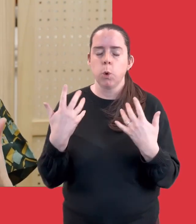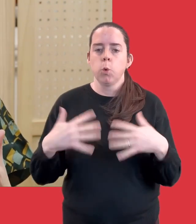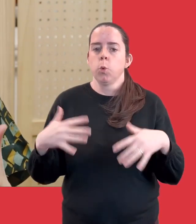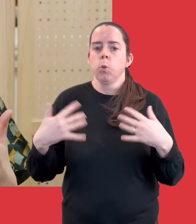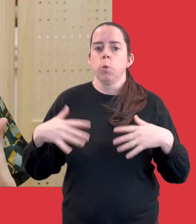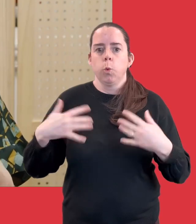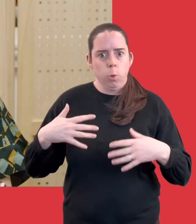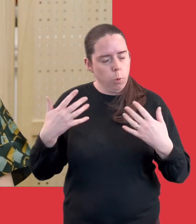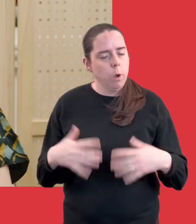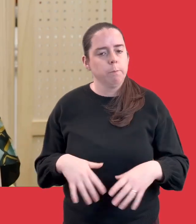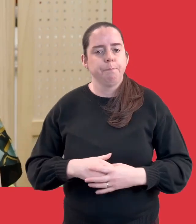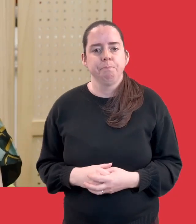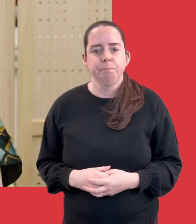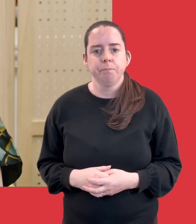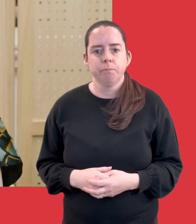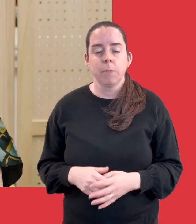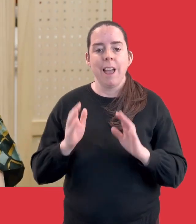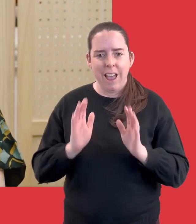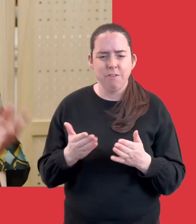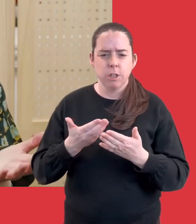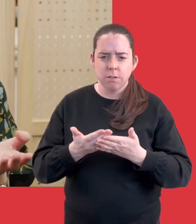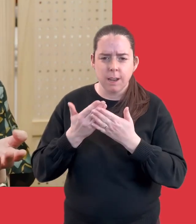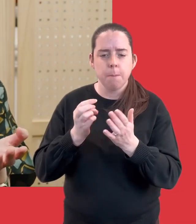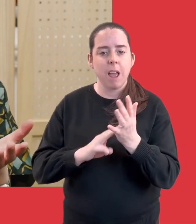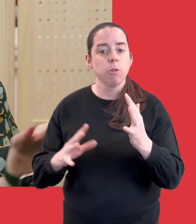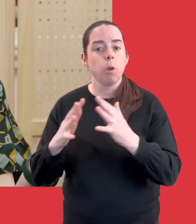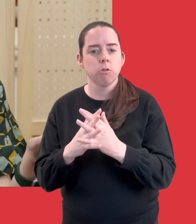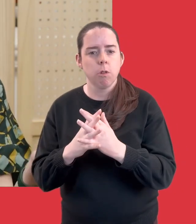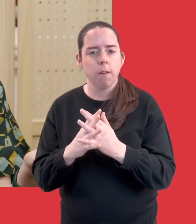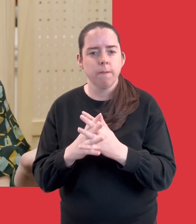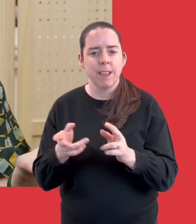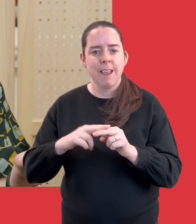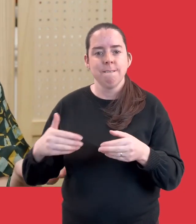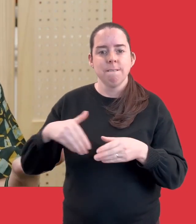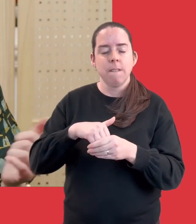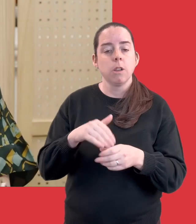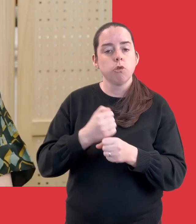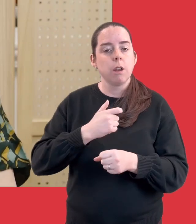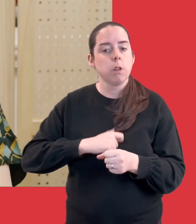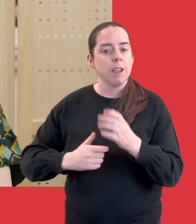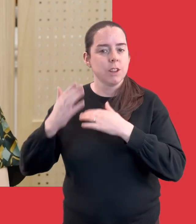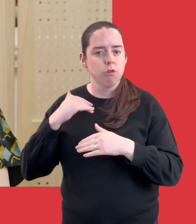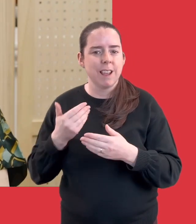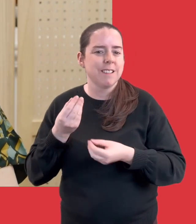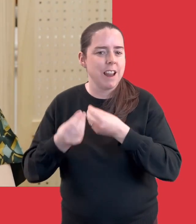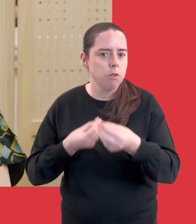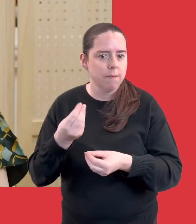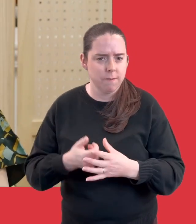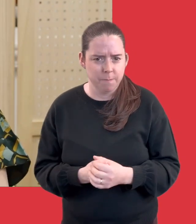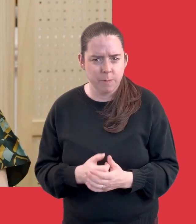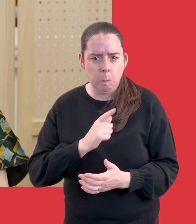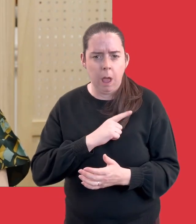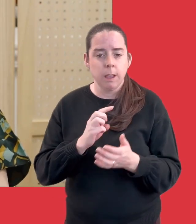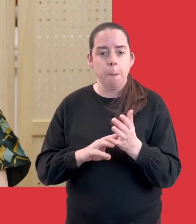wonderful degree to do. And you have to study Mary Wollstonecraft if you do gender history and narrative, because